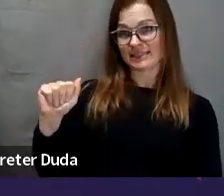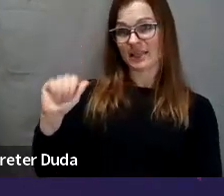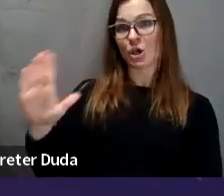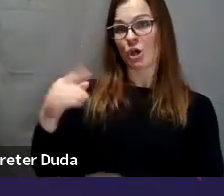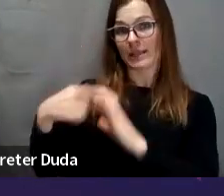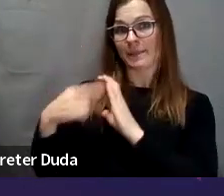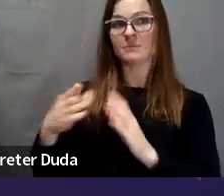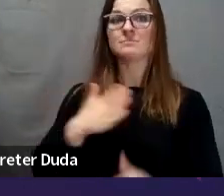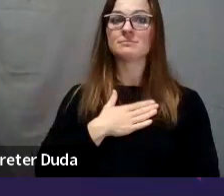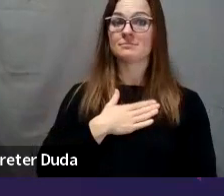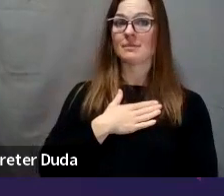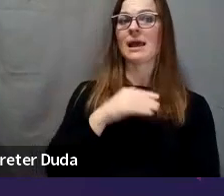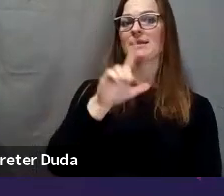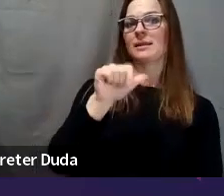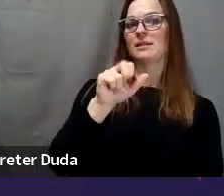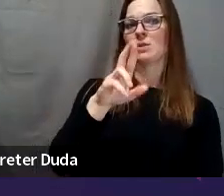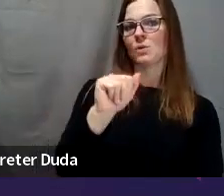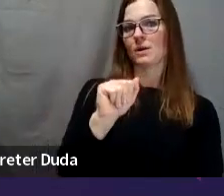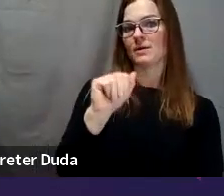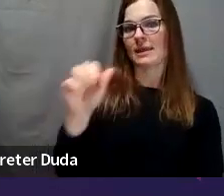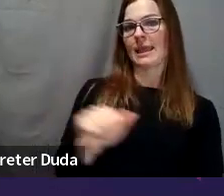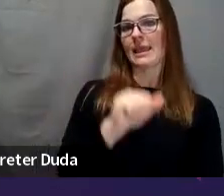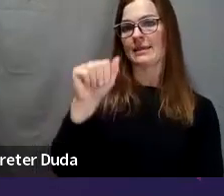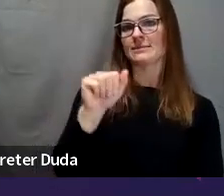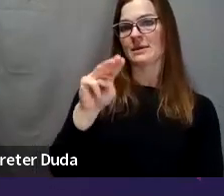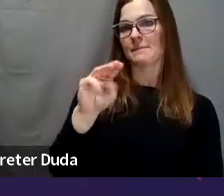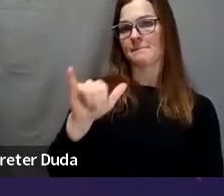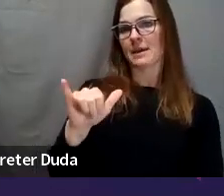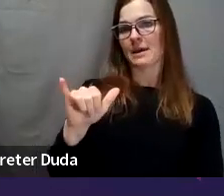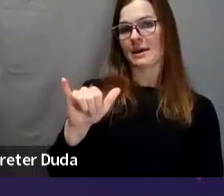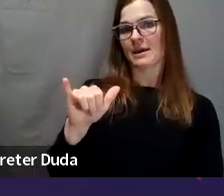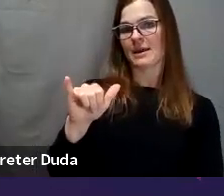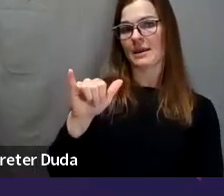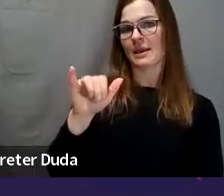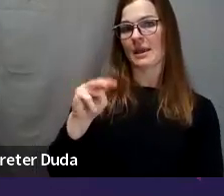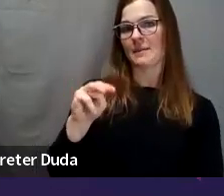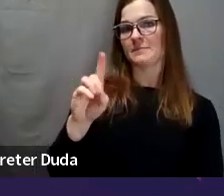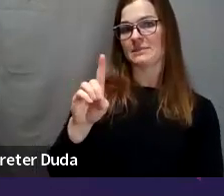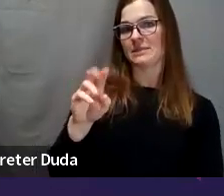Mine is Laura, LAURA, at